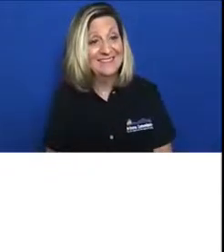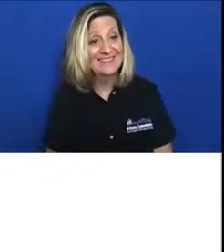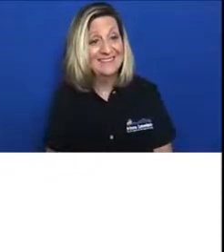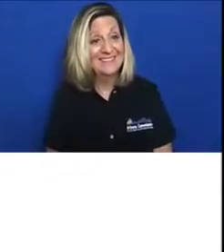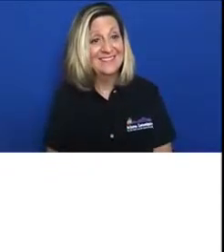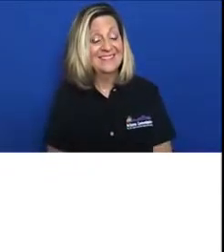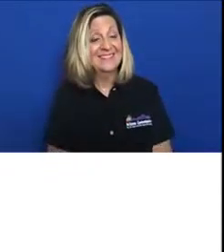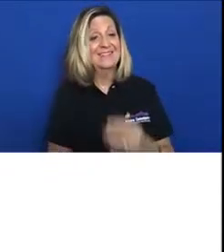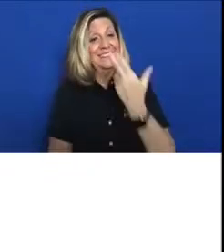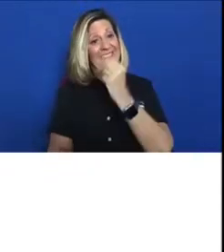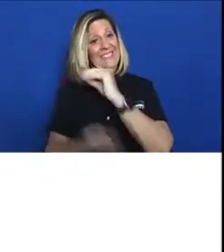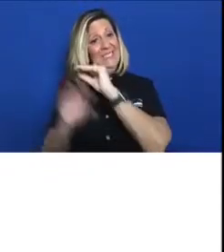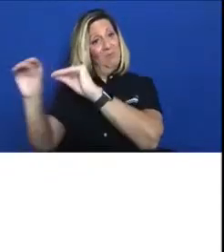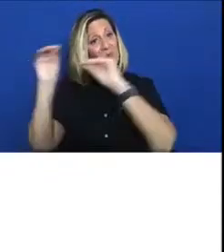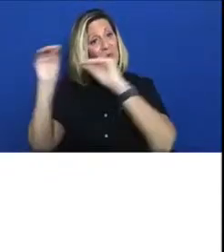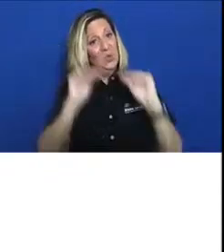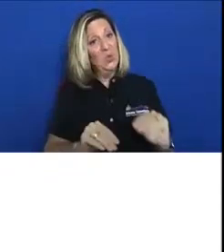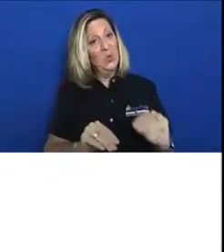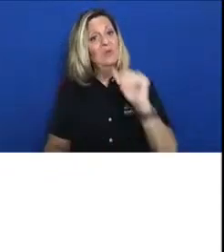Andrew is deaf-blind.